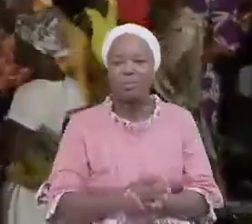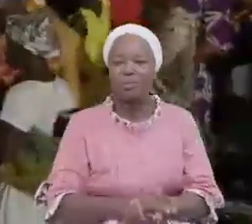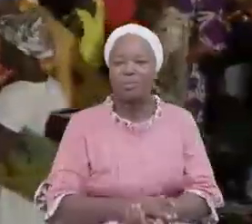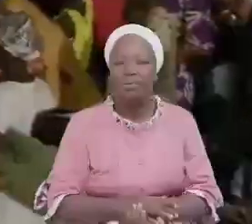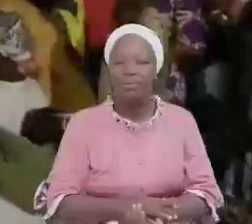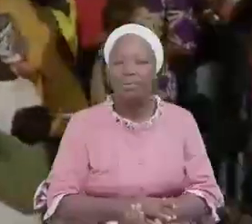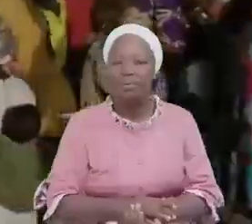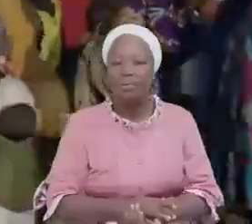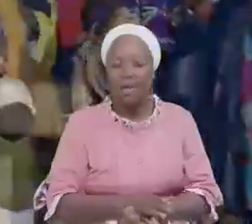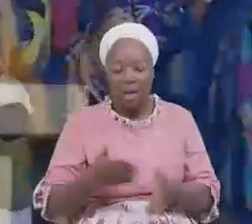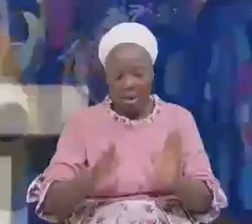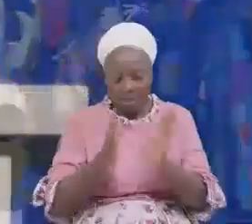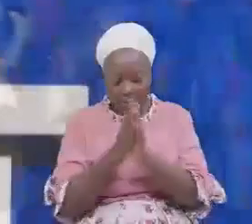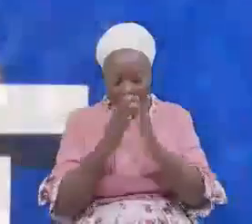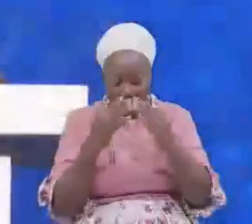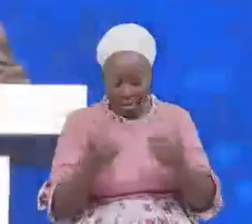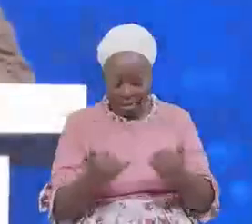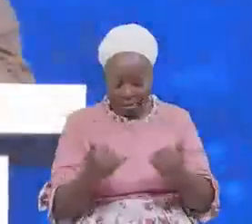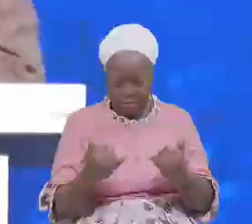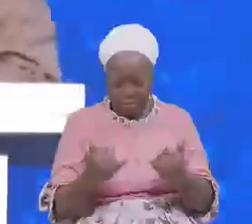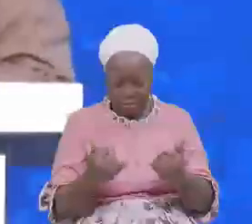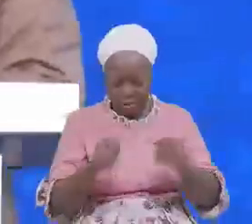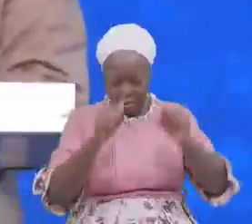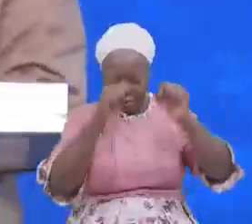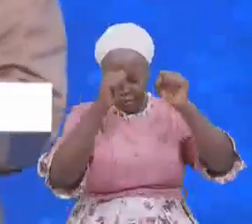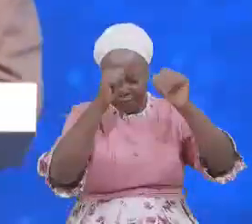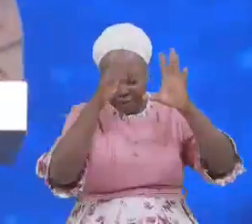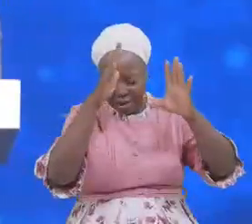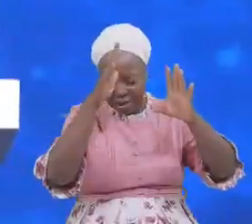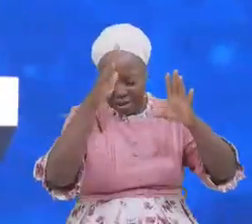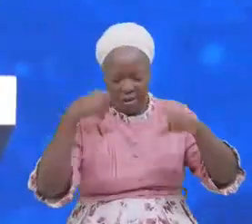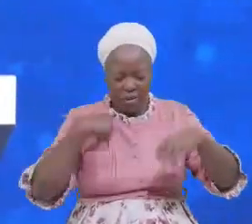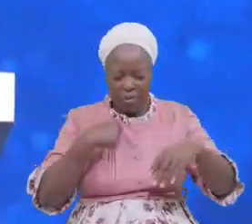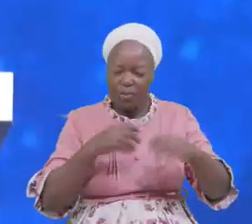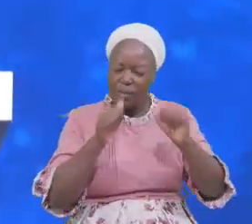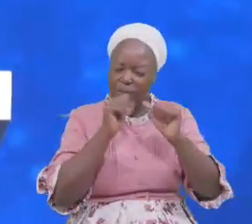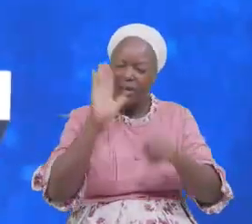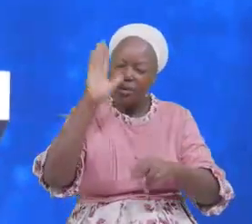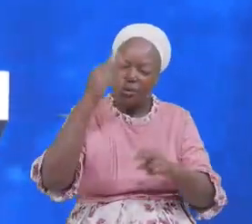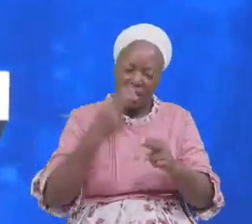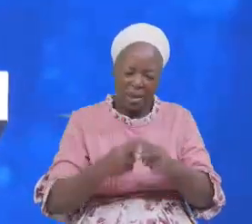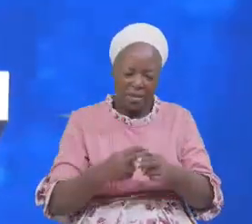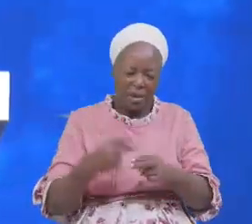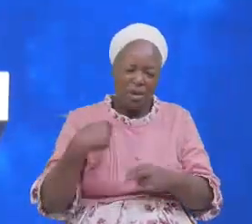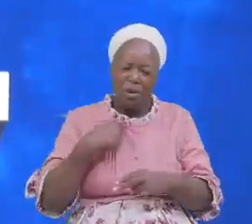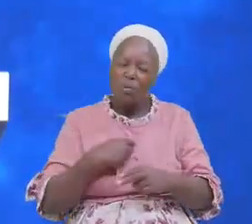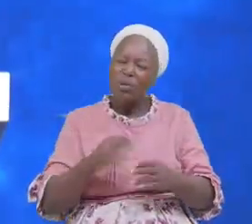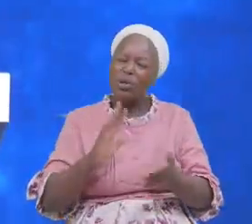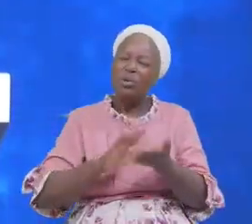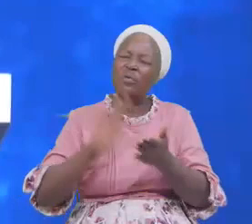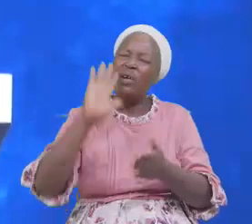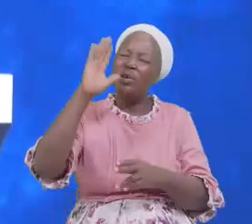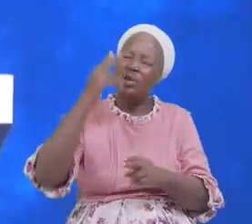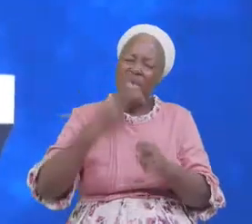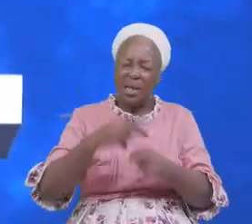Let's pray now. Father, we bless your name. We glorify you because of who